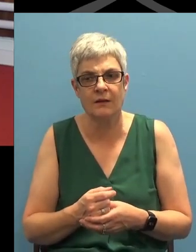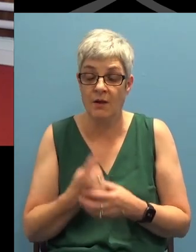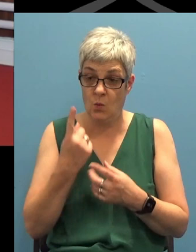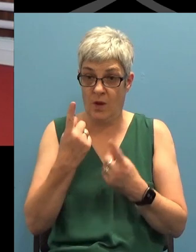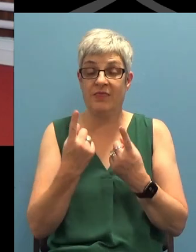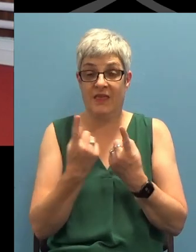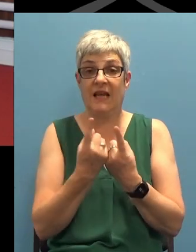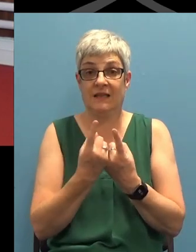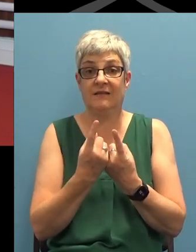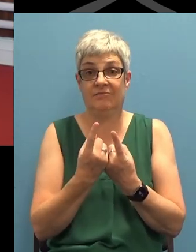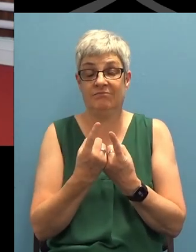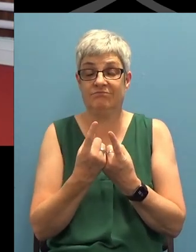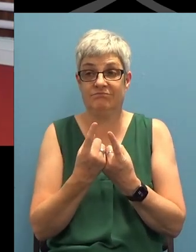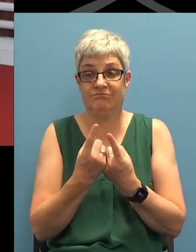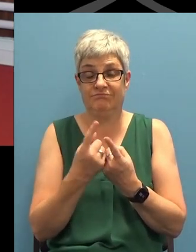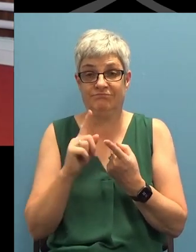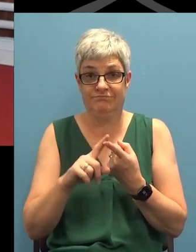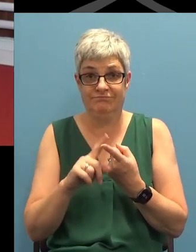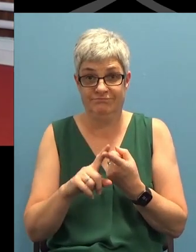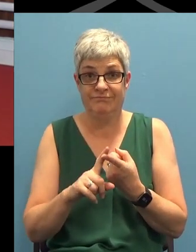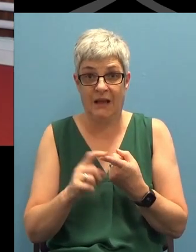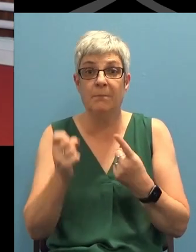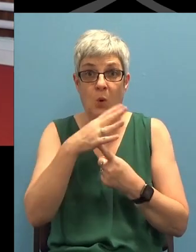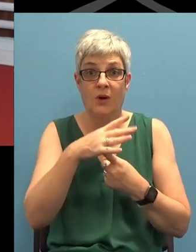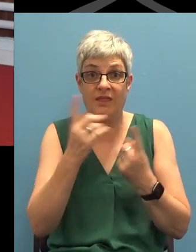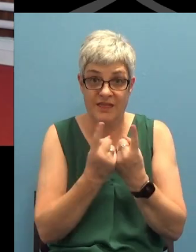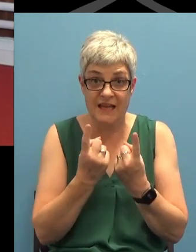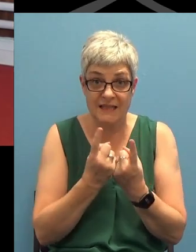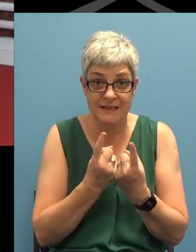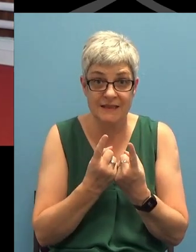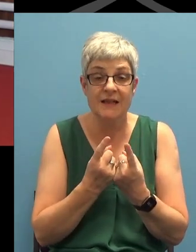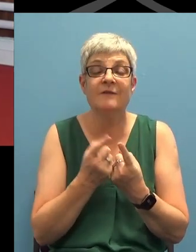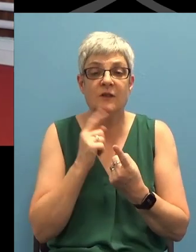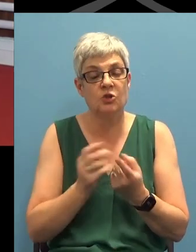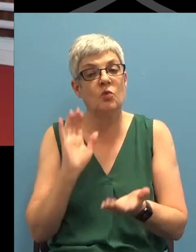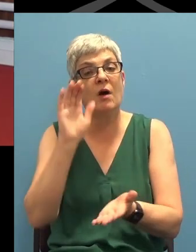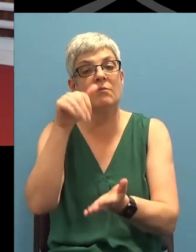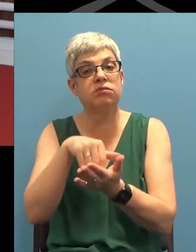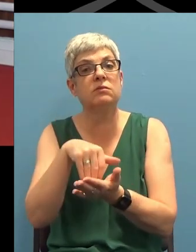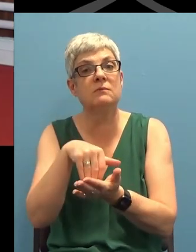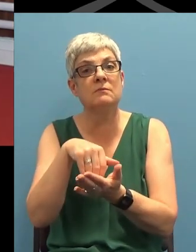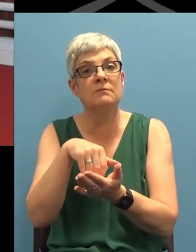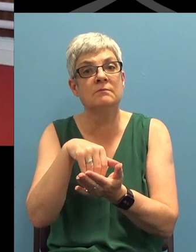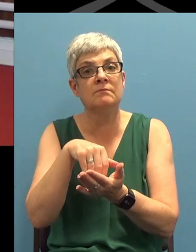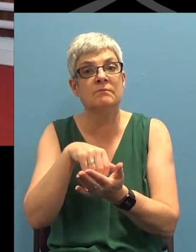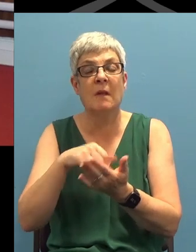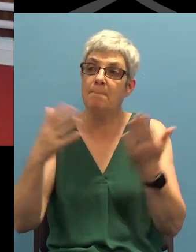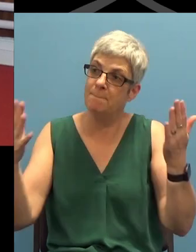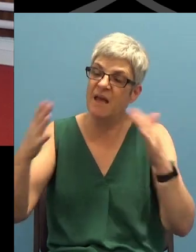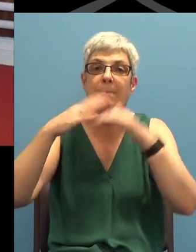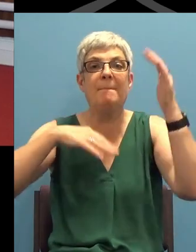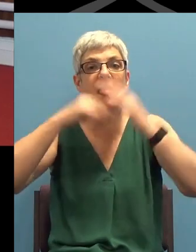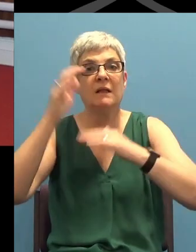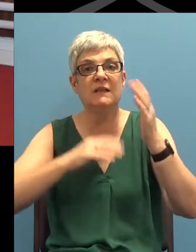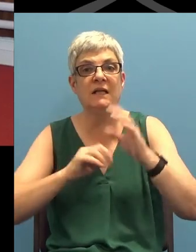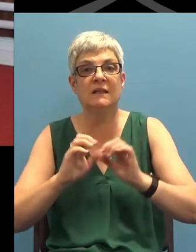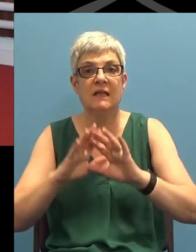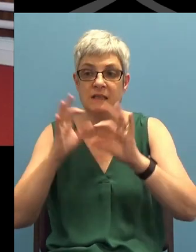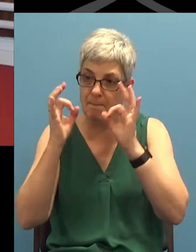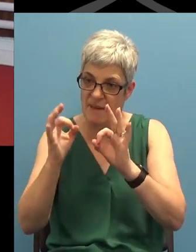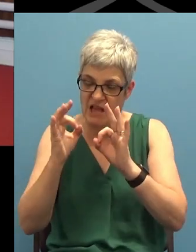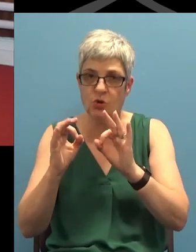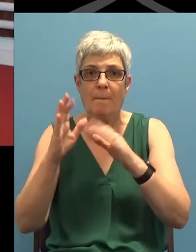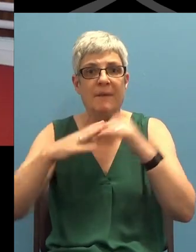Well, one thing it says is the key thing is that you turn up at a big building set apart specially